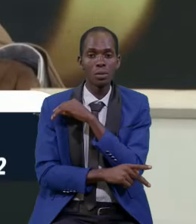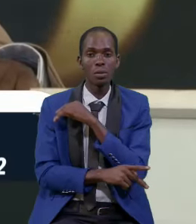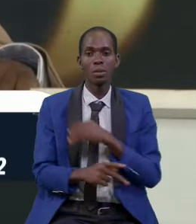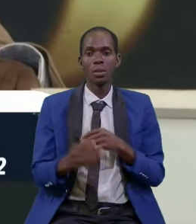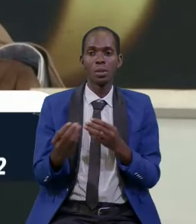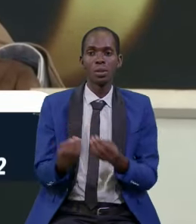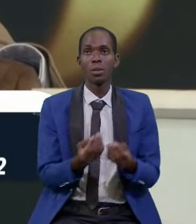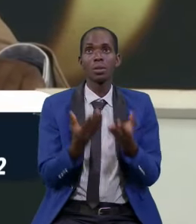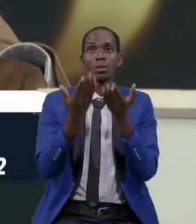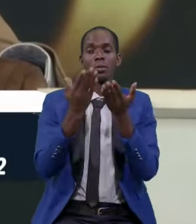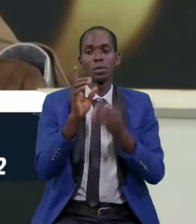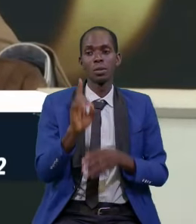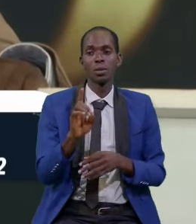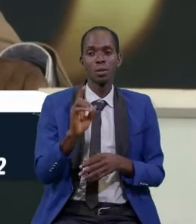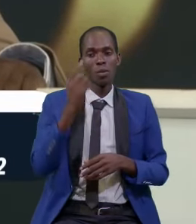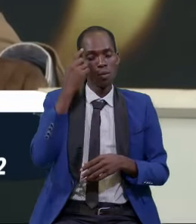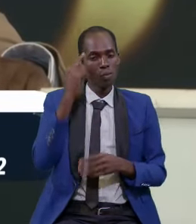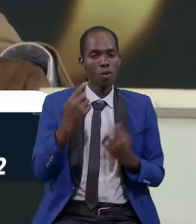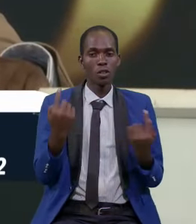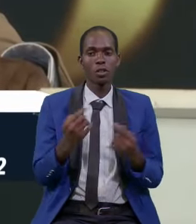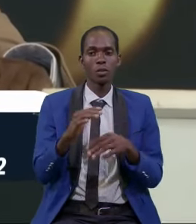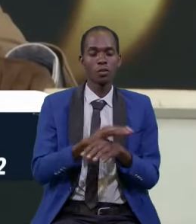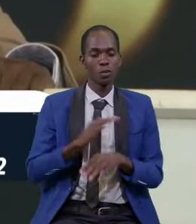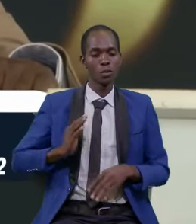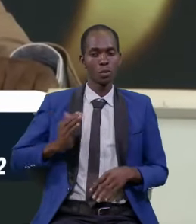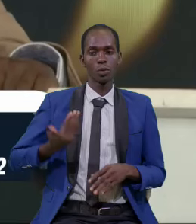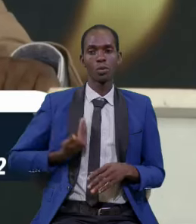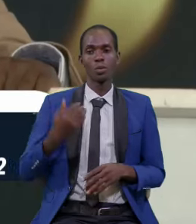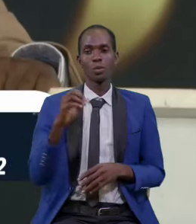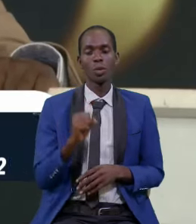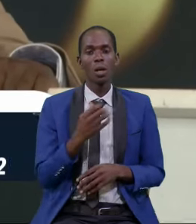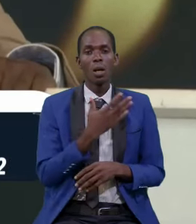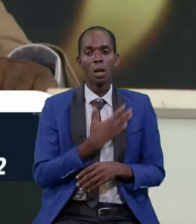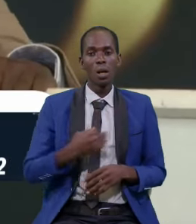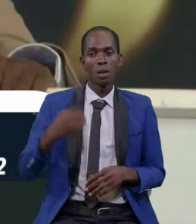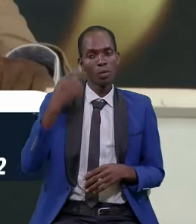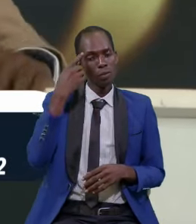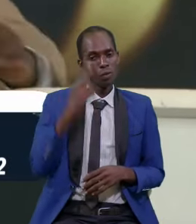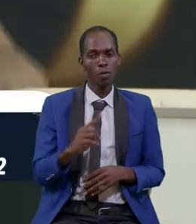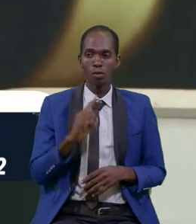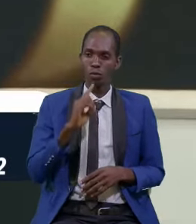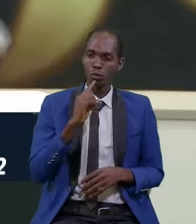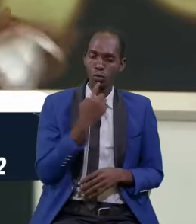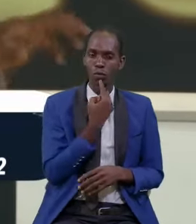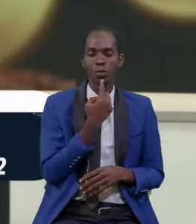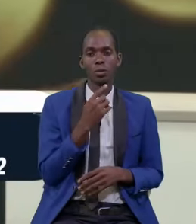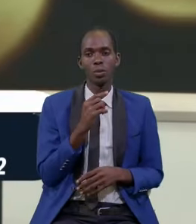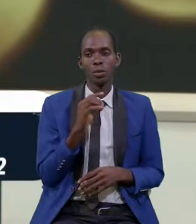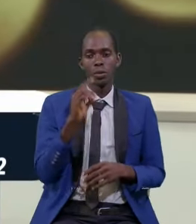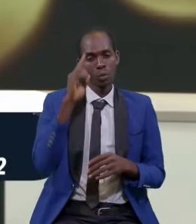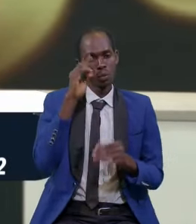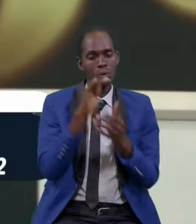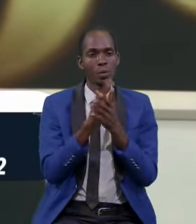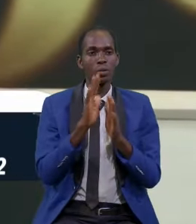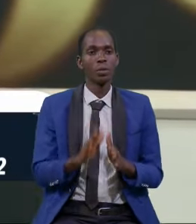sacrificed for sinful souls and for sincere saints. It tells us in